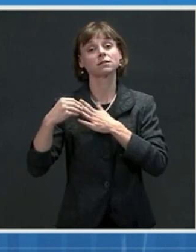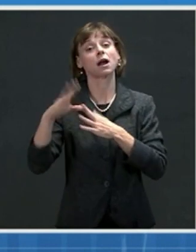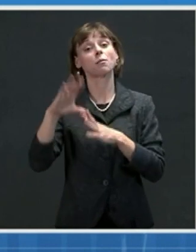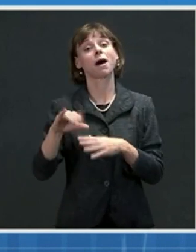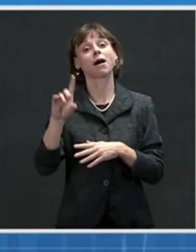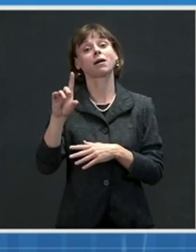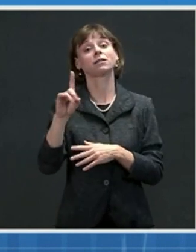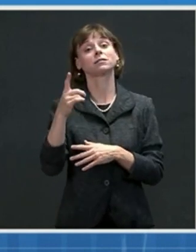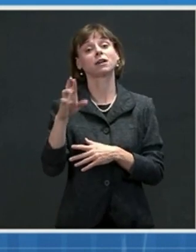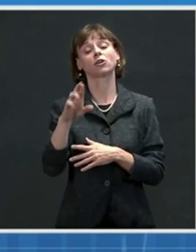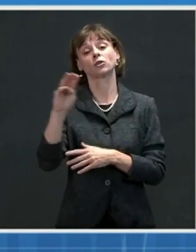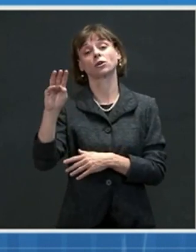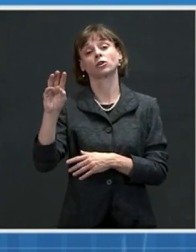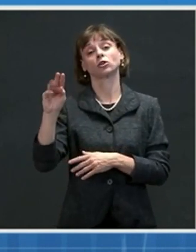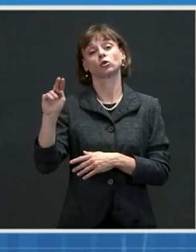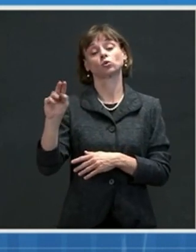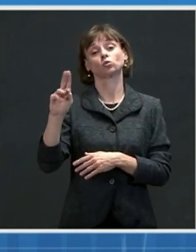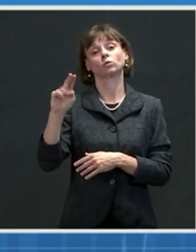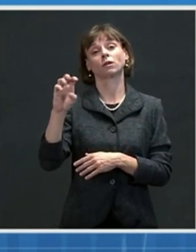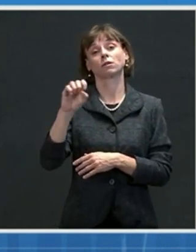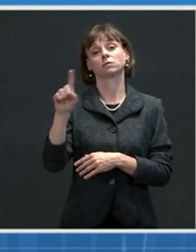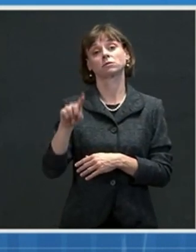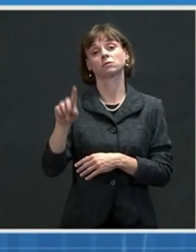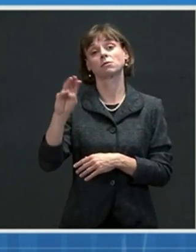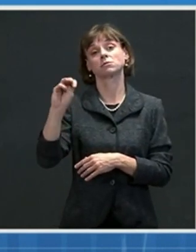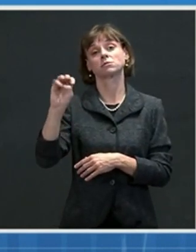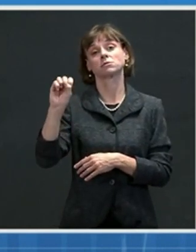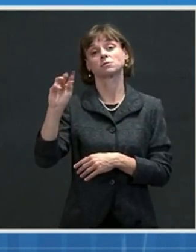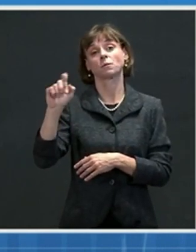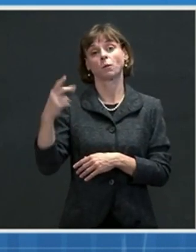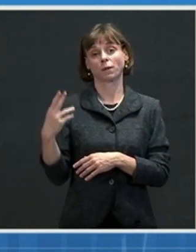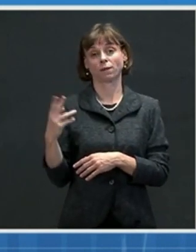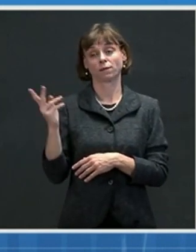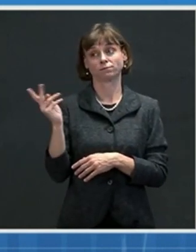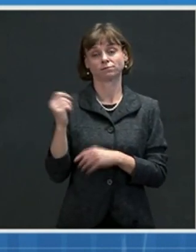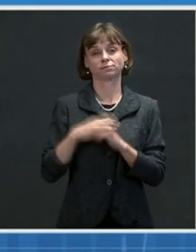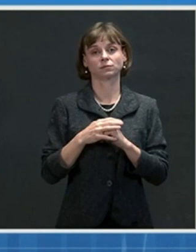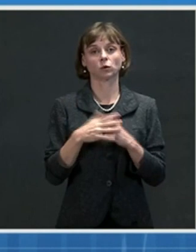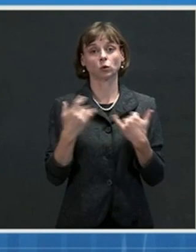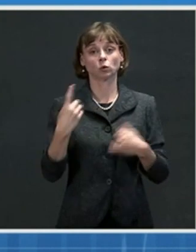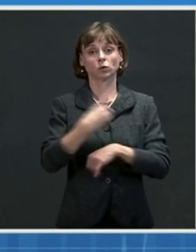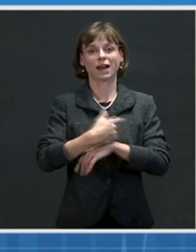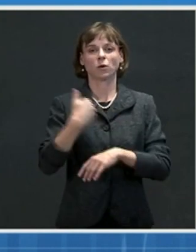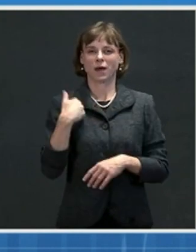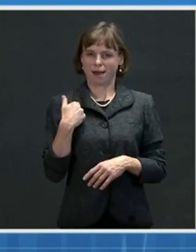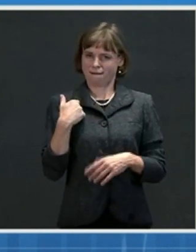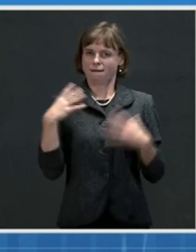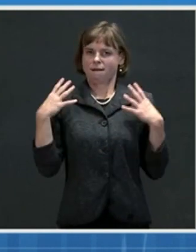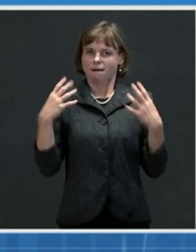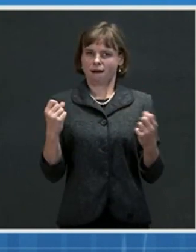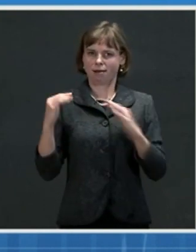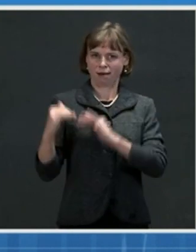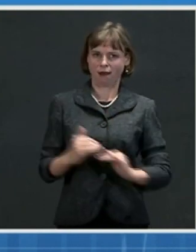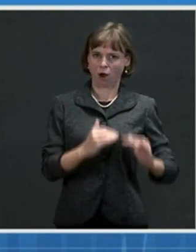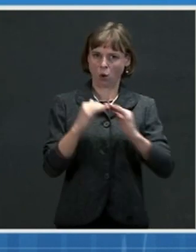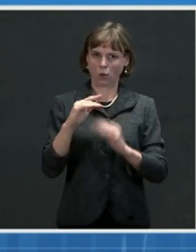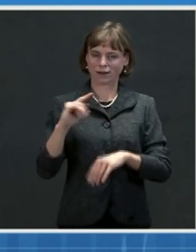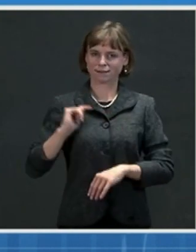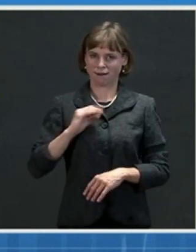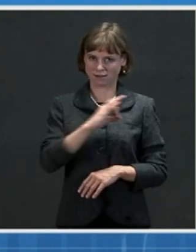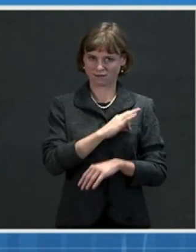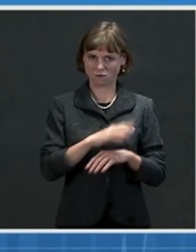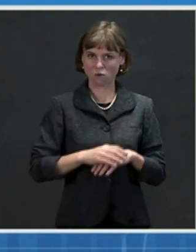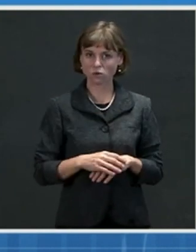Nunez-Smith. Today, we're pleased to announce the members of our Health Equity Task Force. Ensuring that we reach